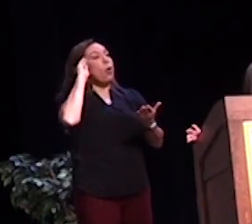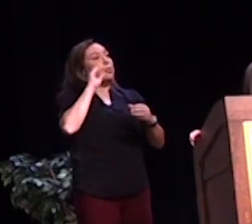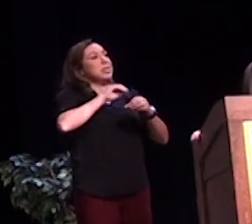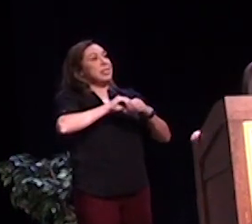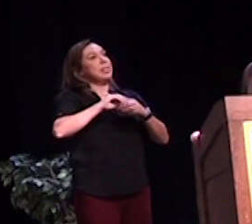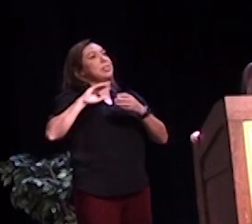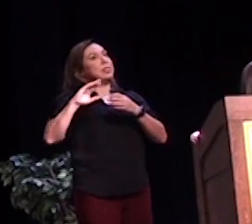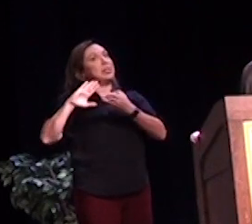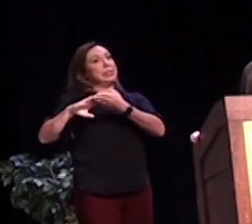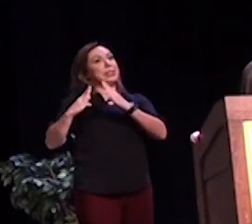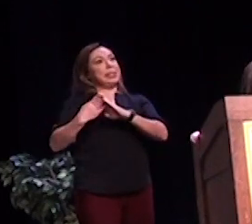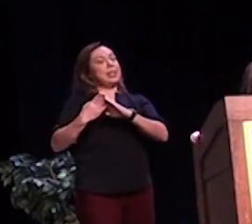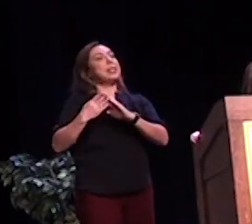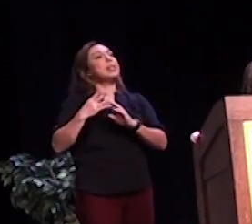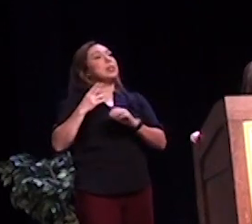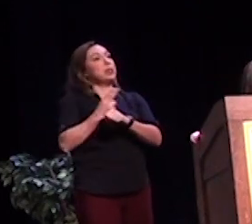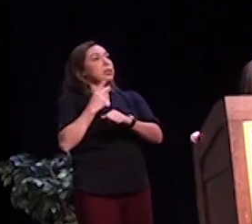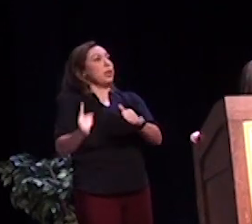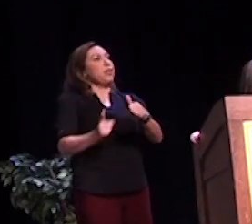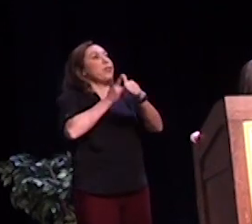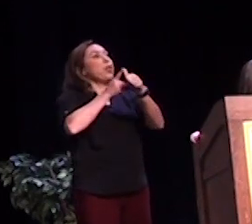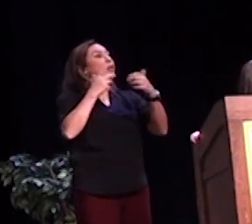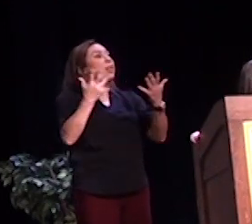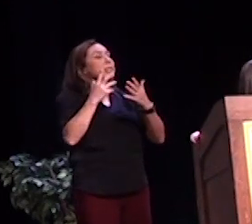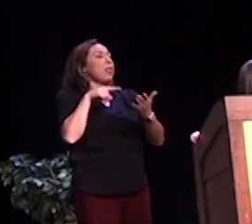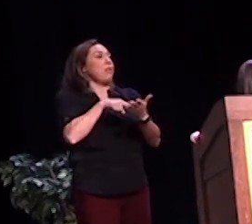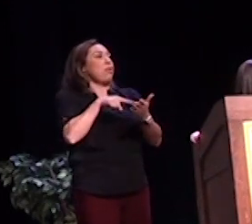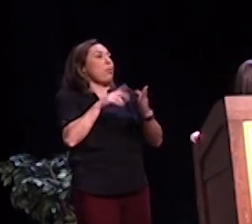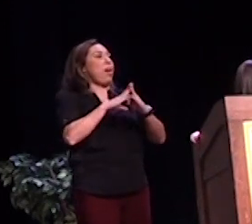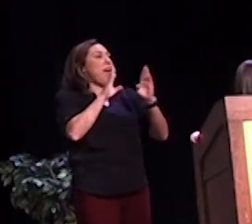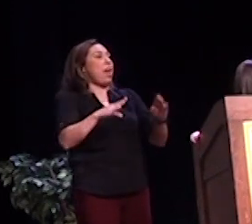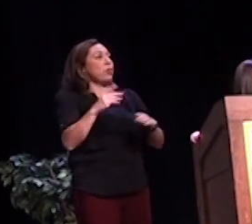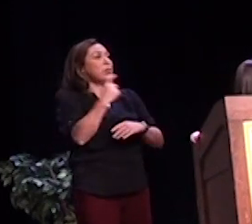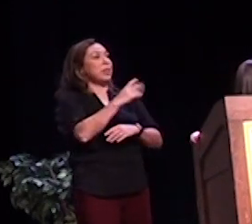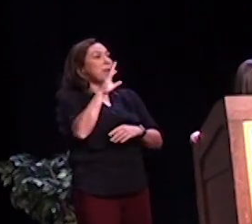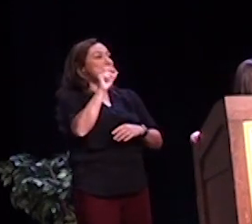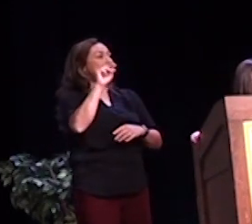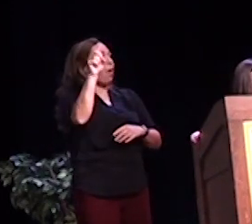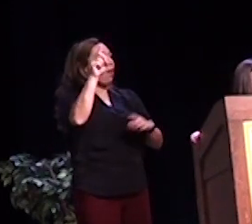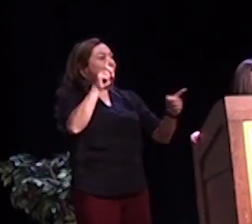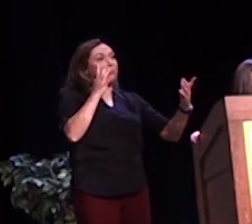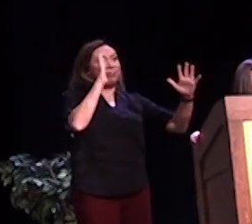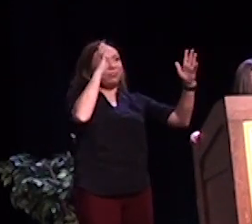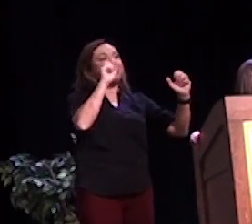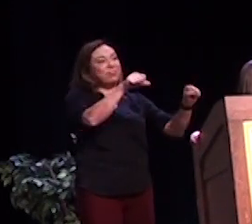cities utilizing the first affordable housing bond. It's, over